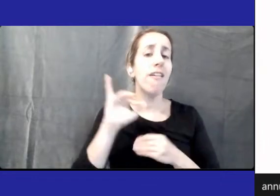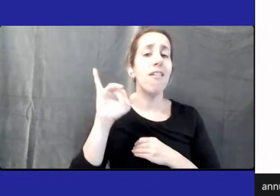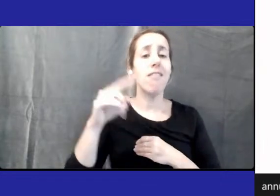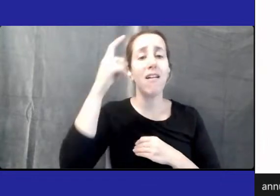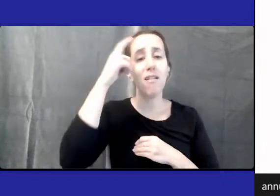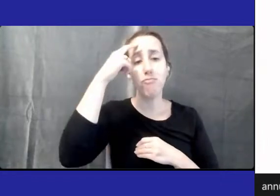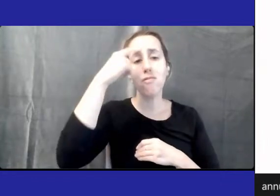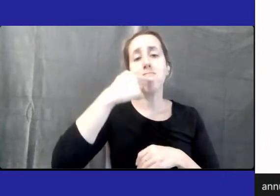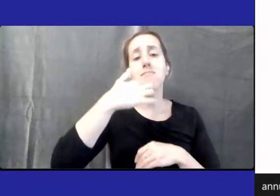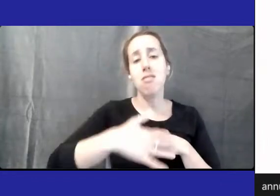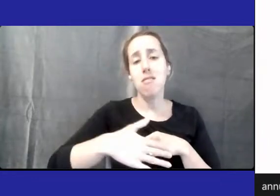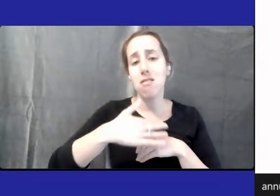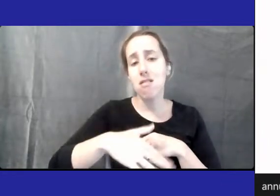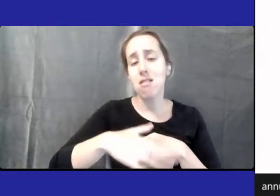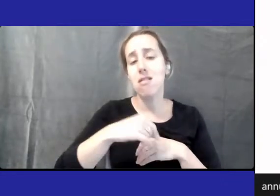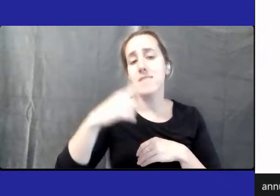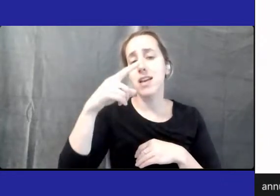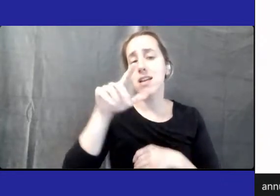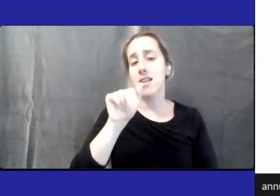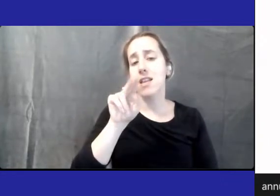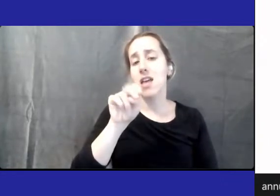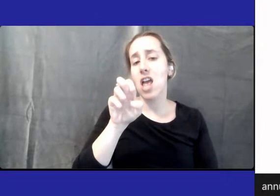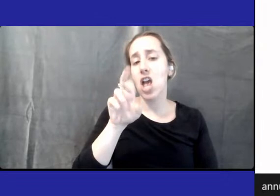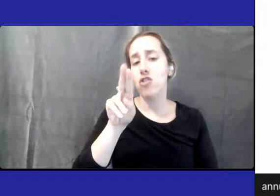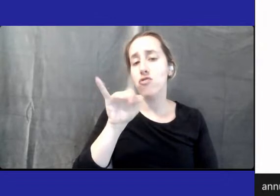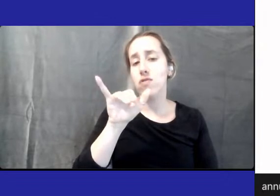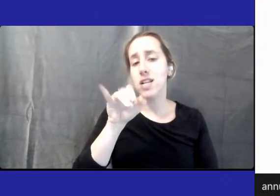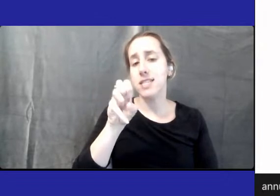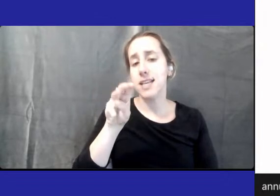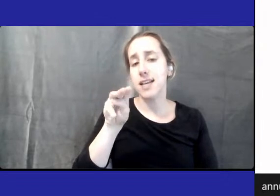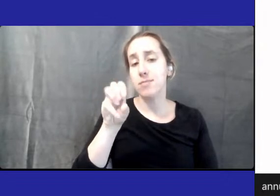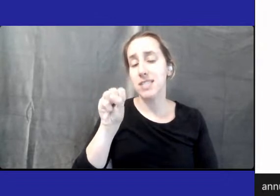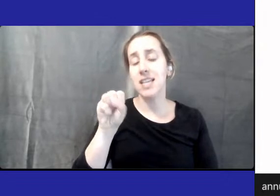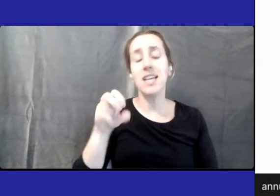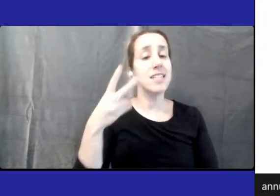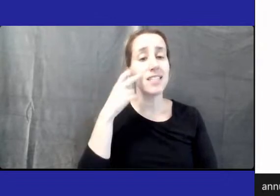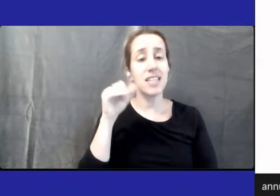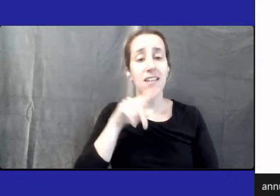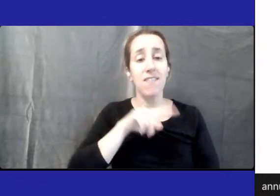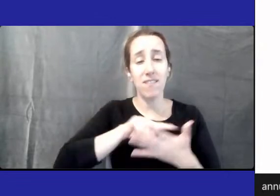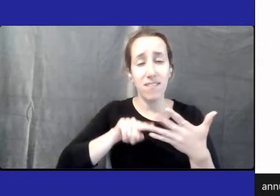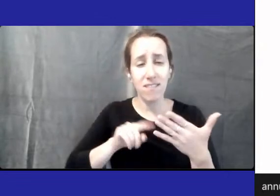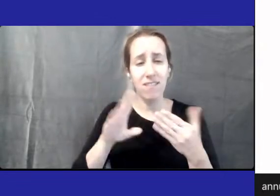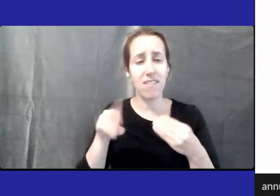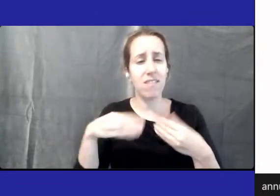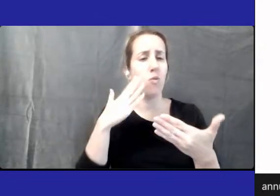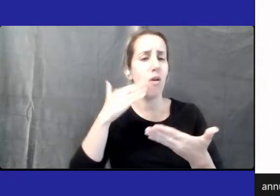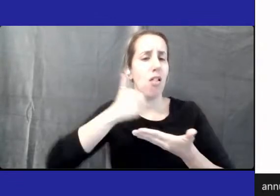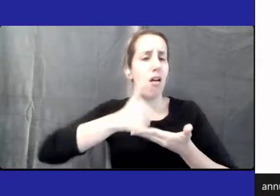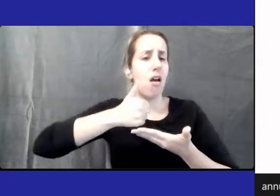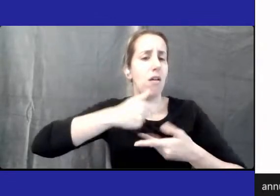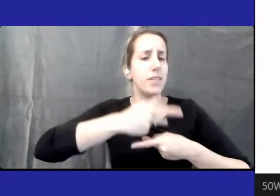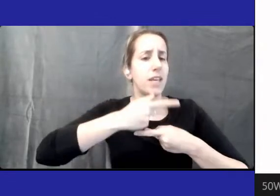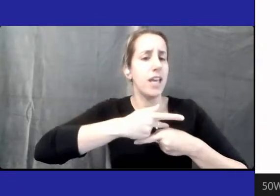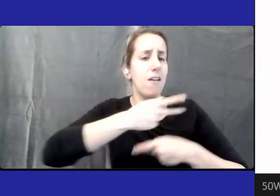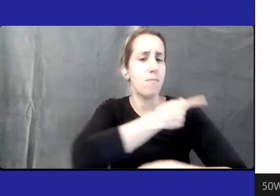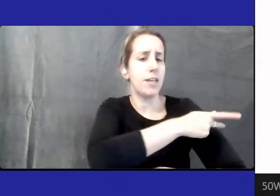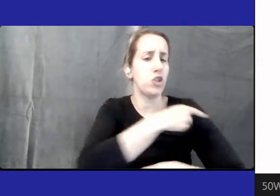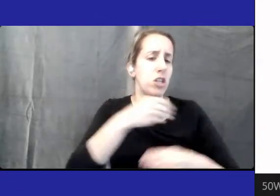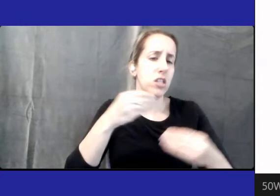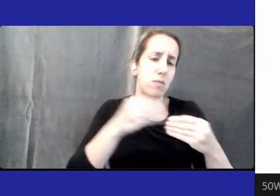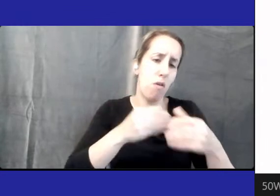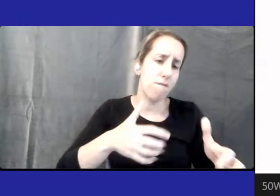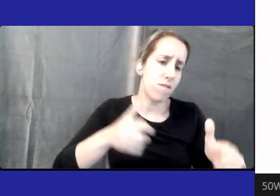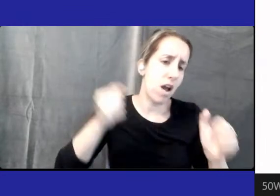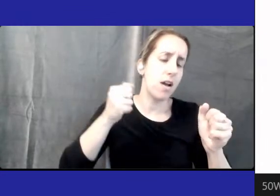great care of patients in a timely manner. And then lastly, there's one additional facility seeking